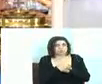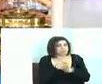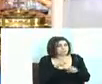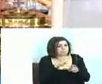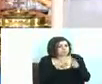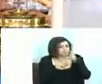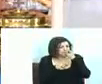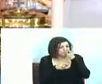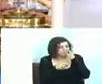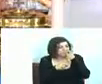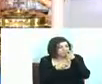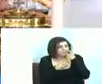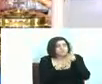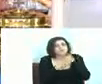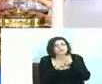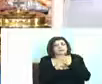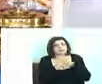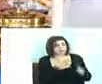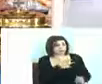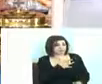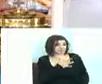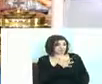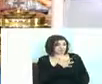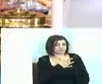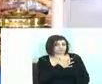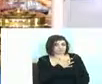I don't know why, but it touched me.